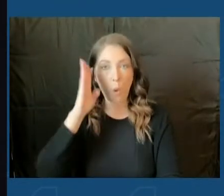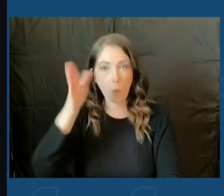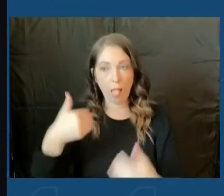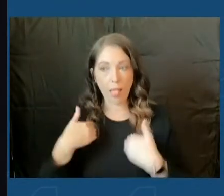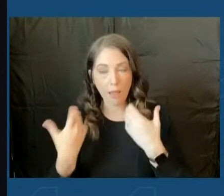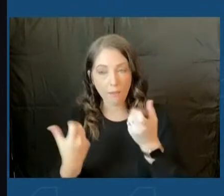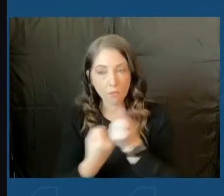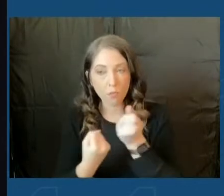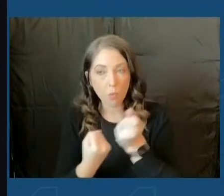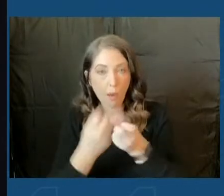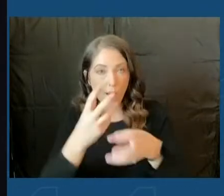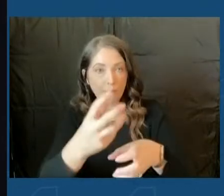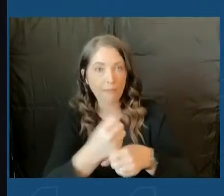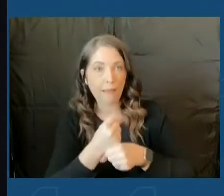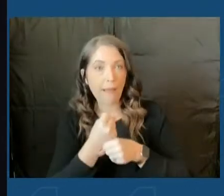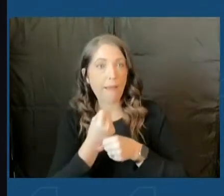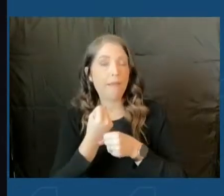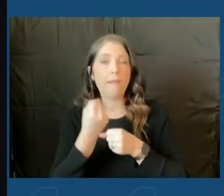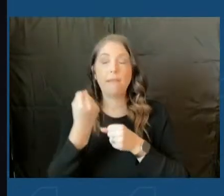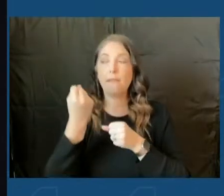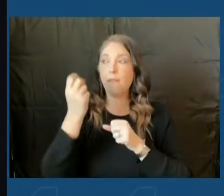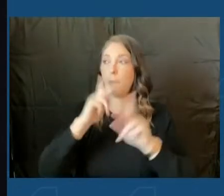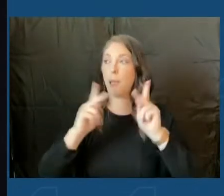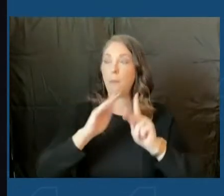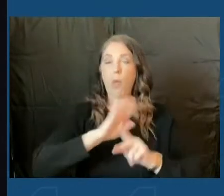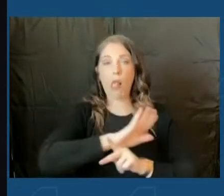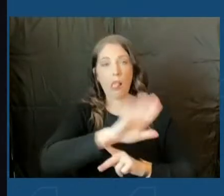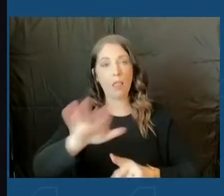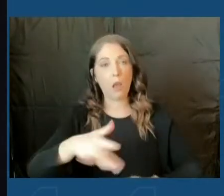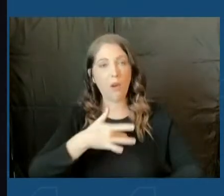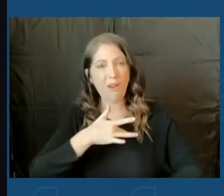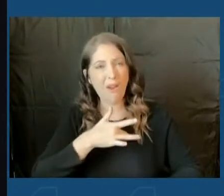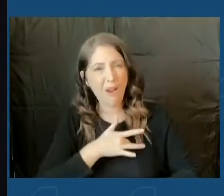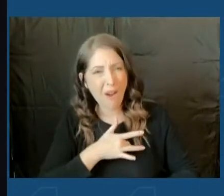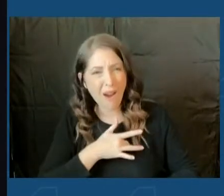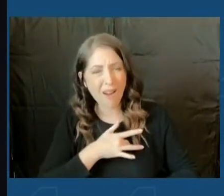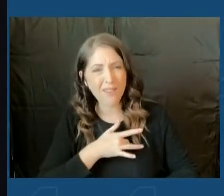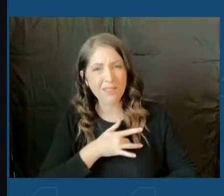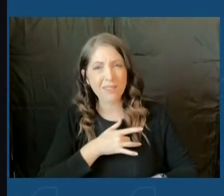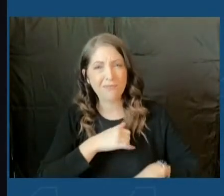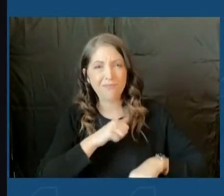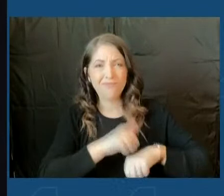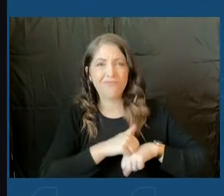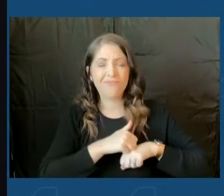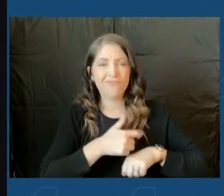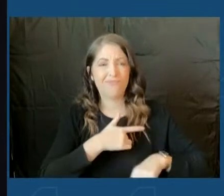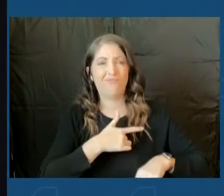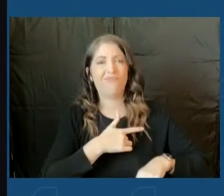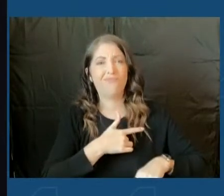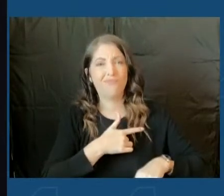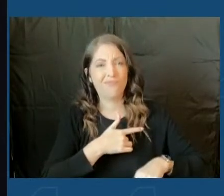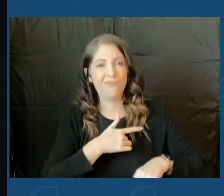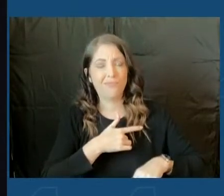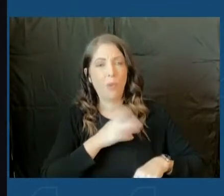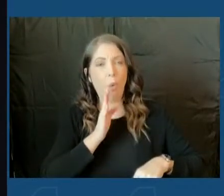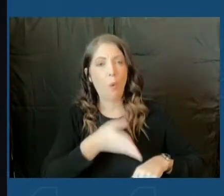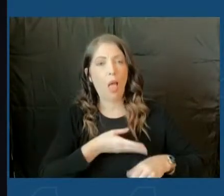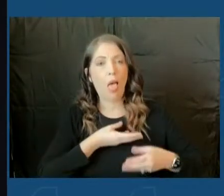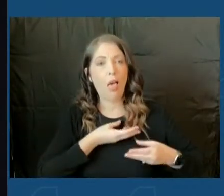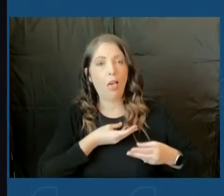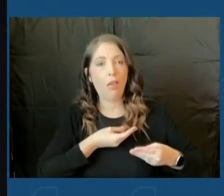said, people whose hearts for some reason are hardened to melt and